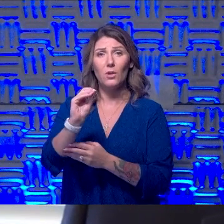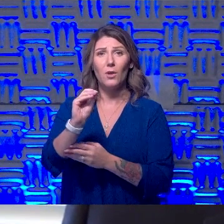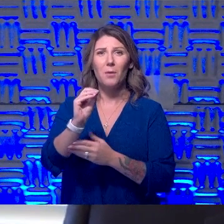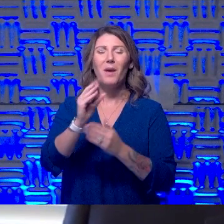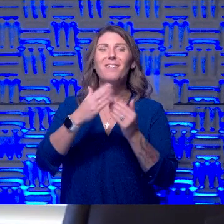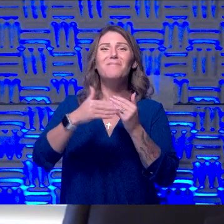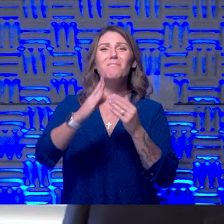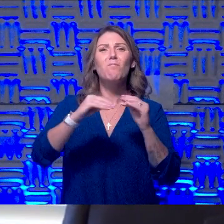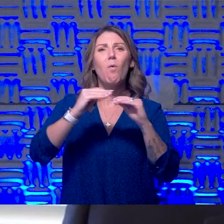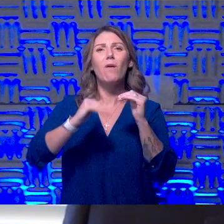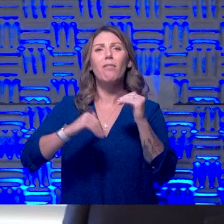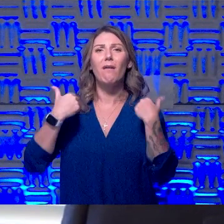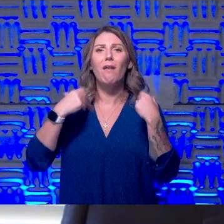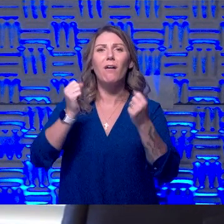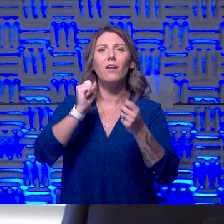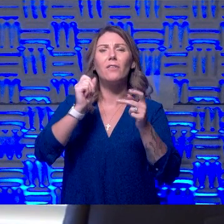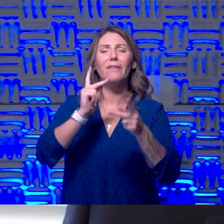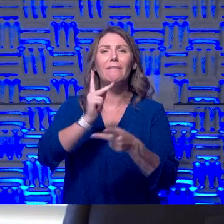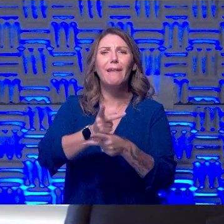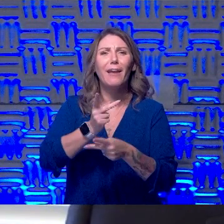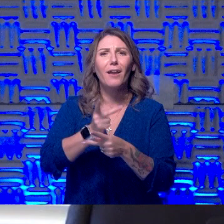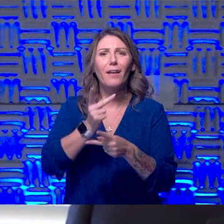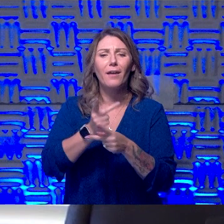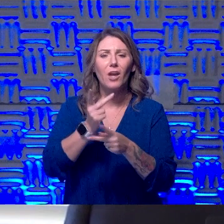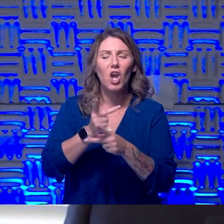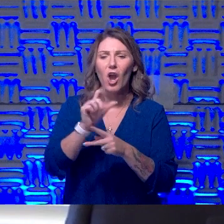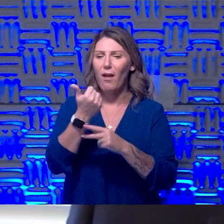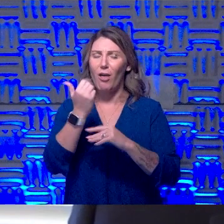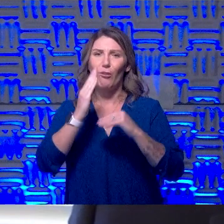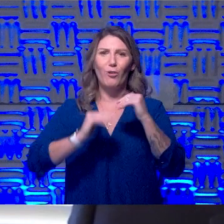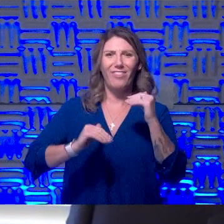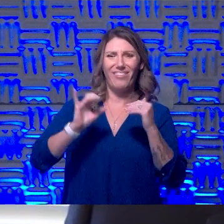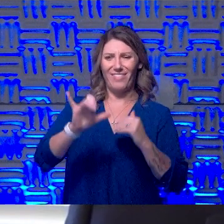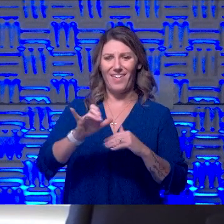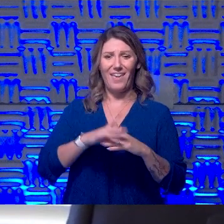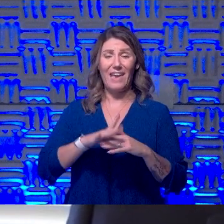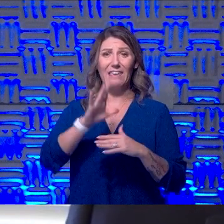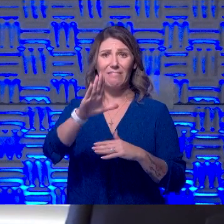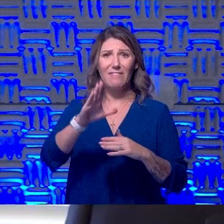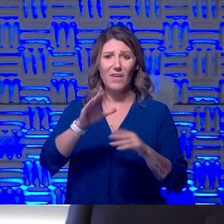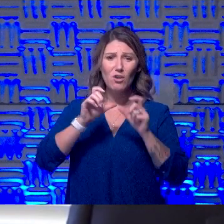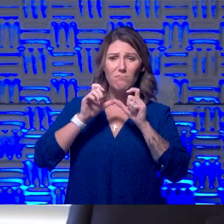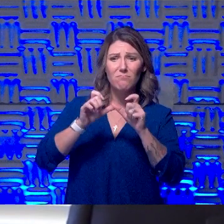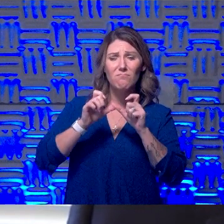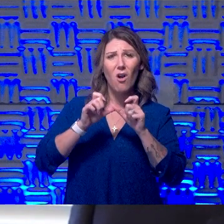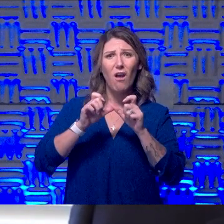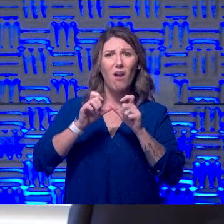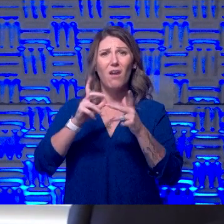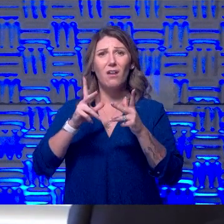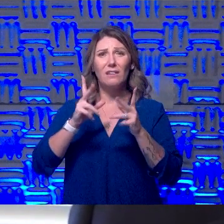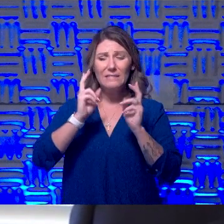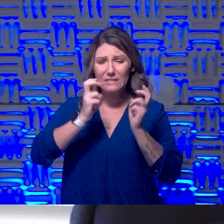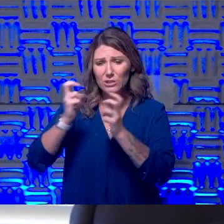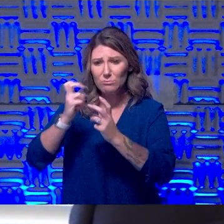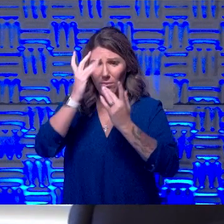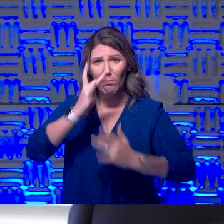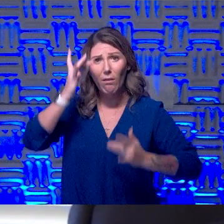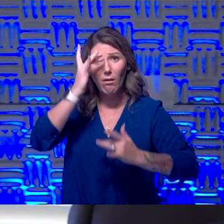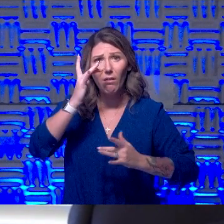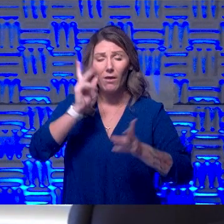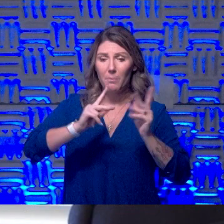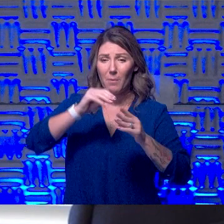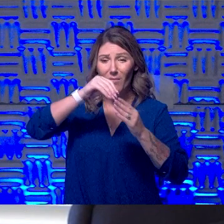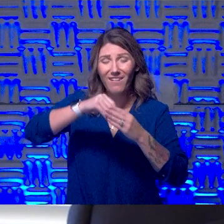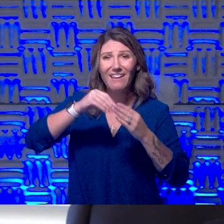what it means to this population in terms of their chronic conditions, in terms of dealing with this pandemic to make sure that we've got people in the system getting